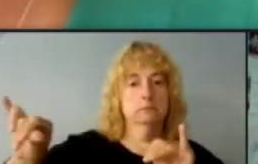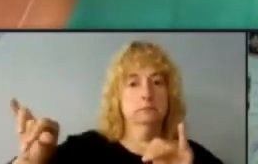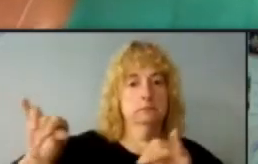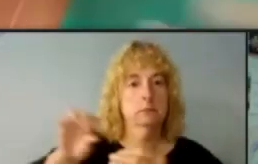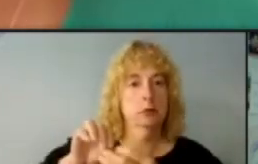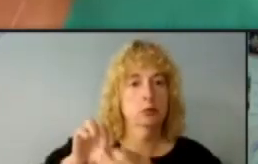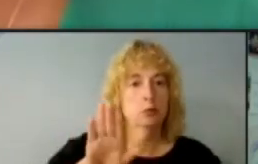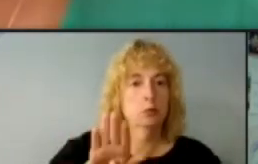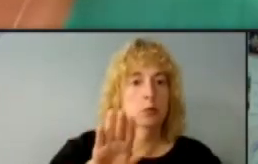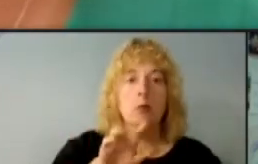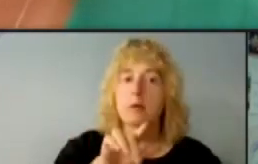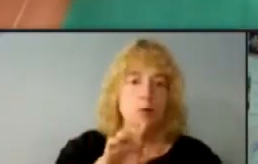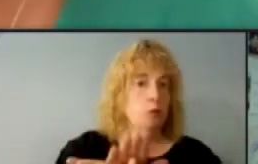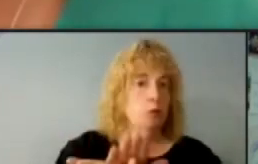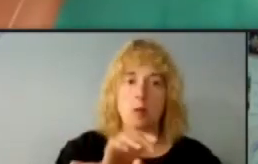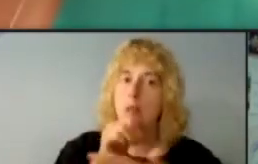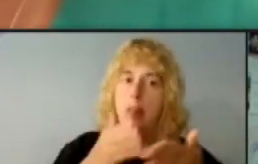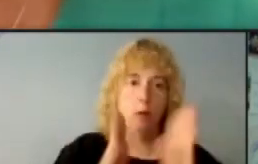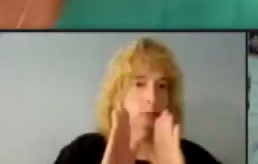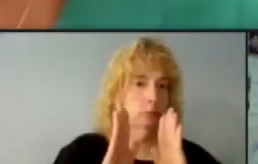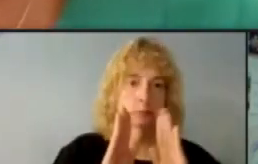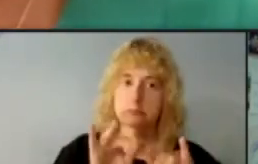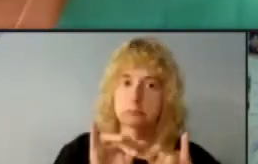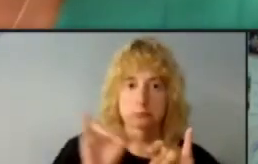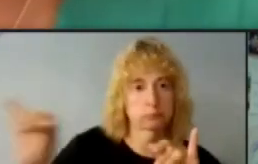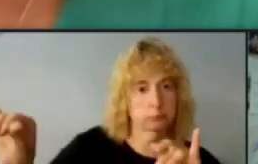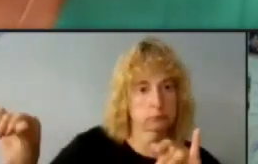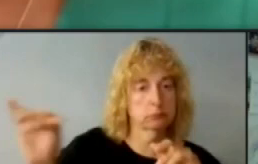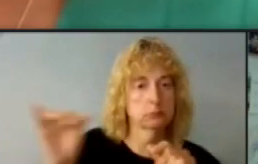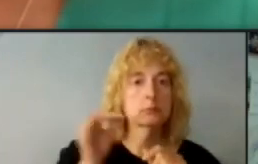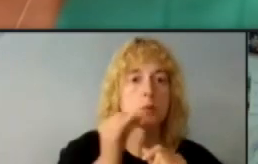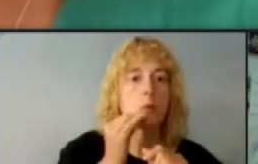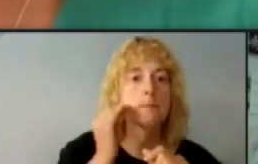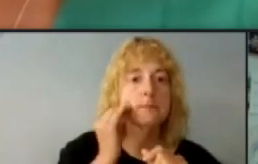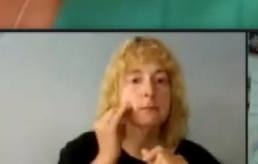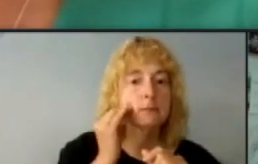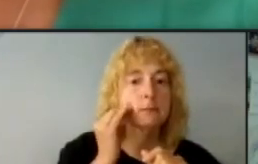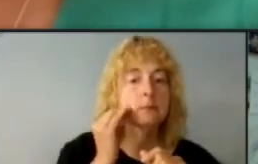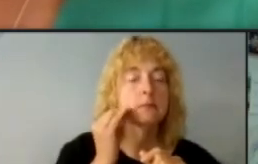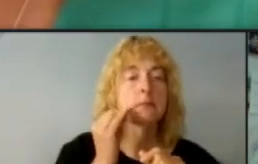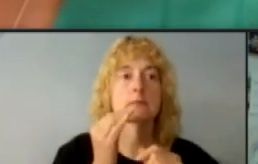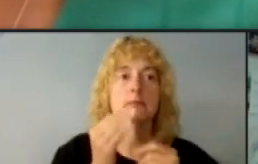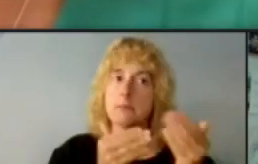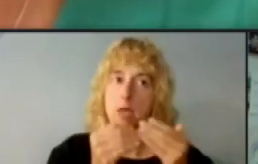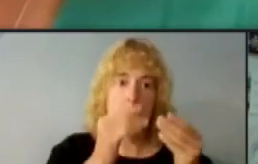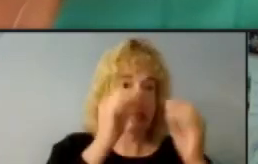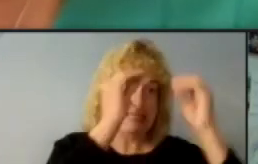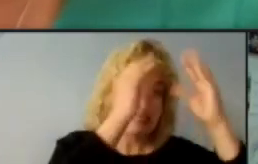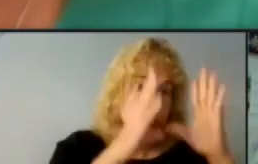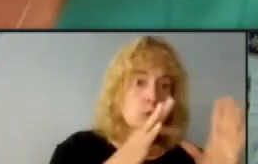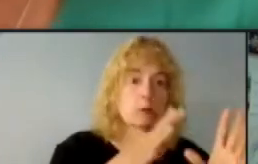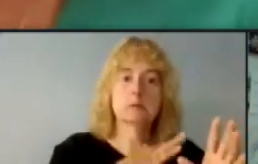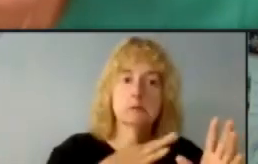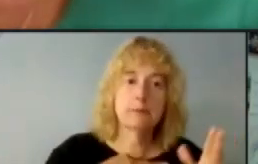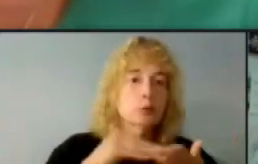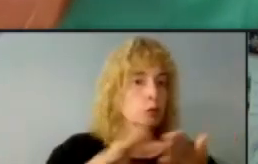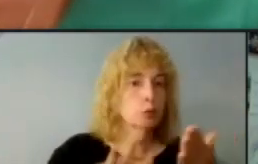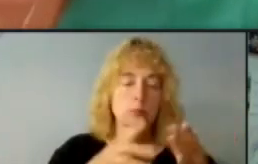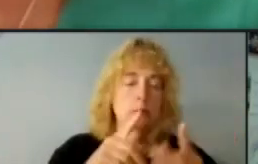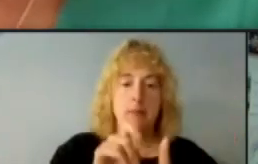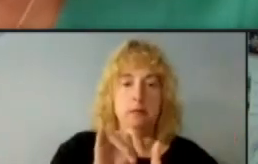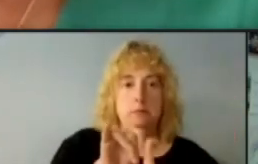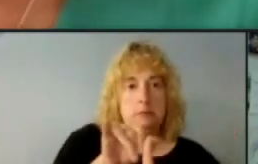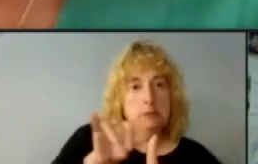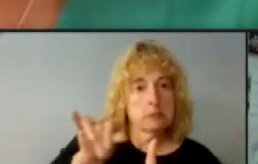coming to school at all, obviously, or if you are a student. And so the confirmed person must isolate directly at